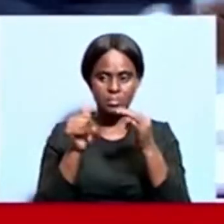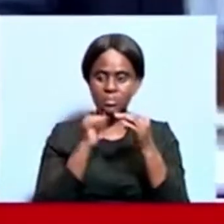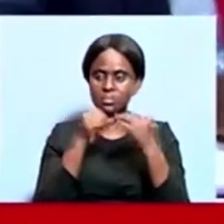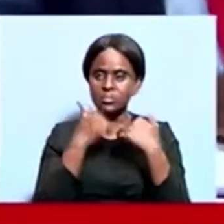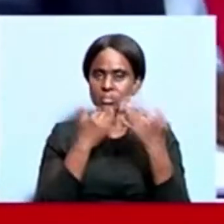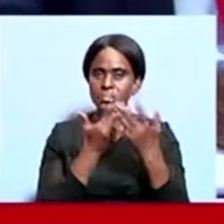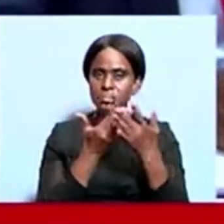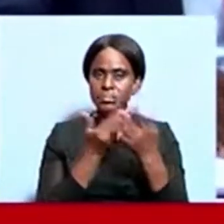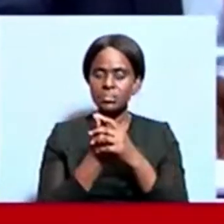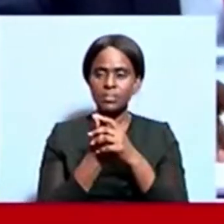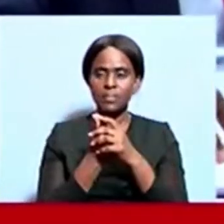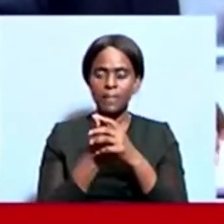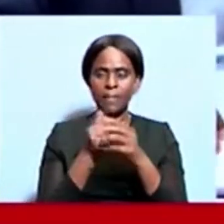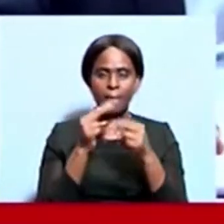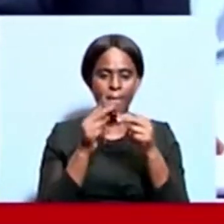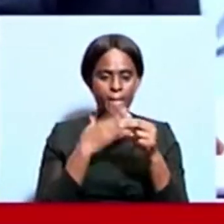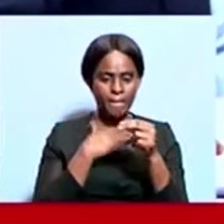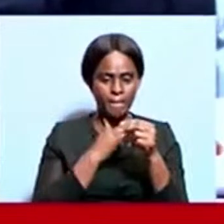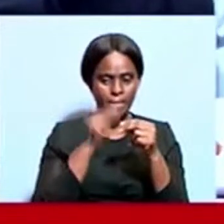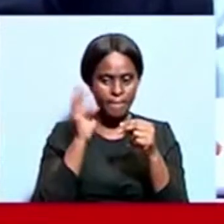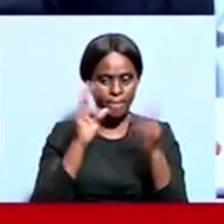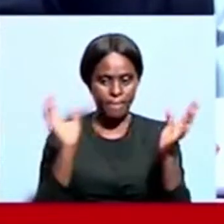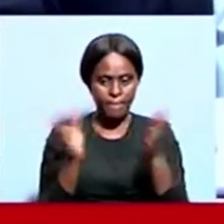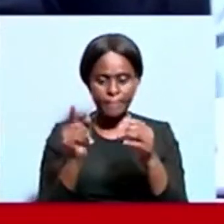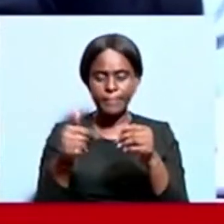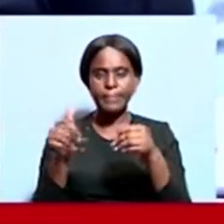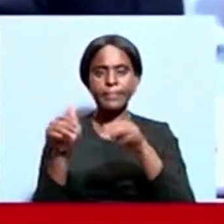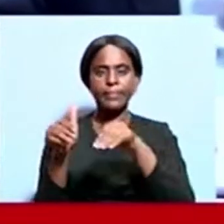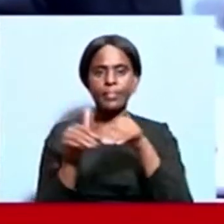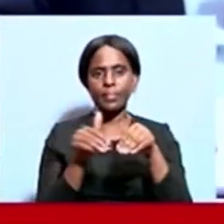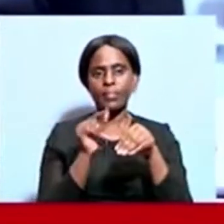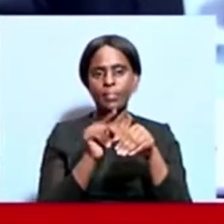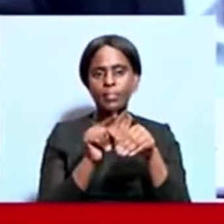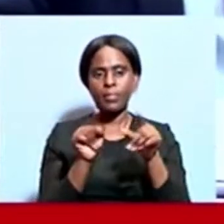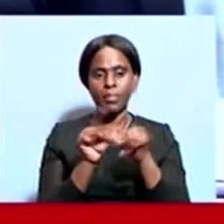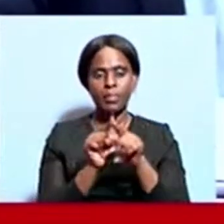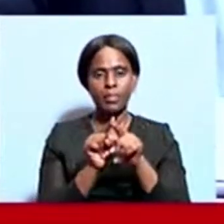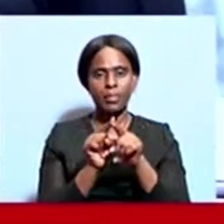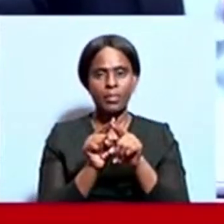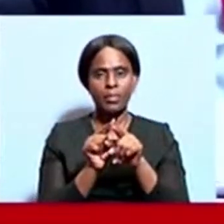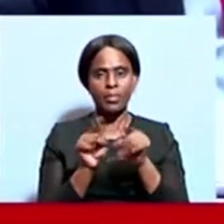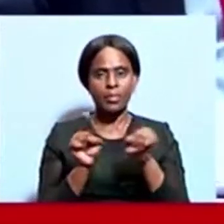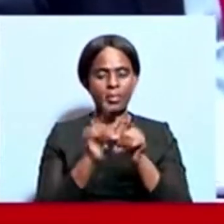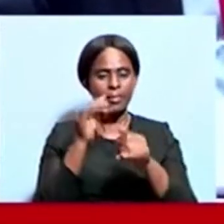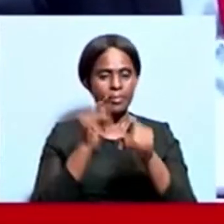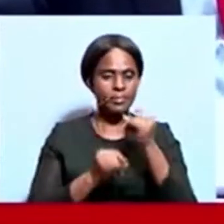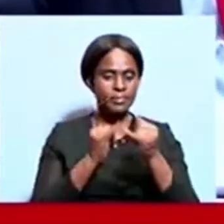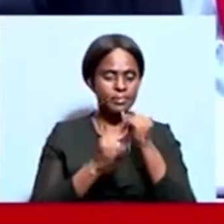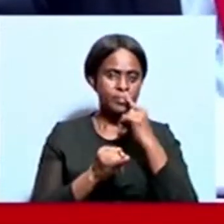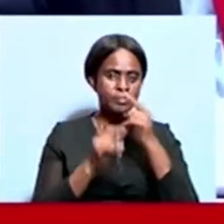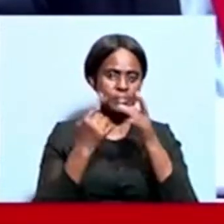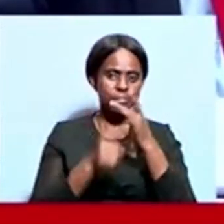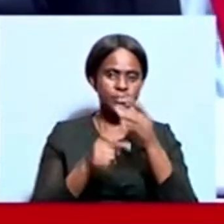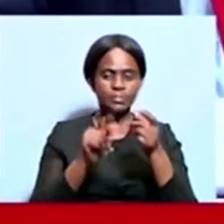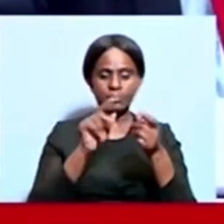that, I would encourage you to withdraw that and end by saying it's a